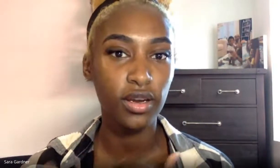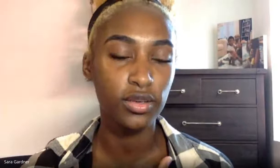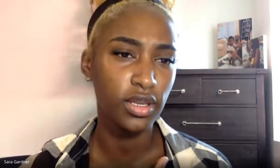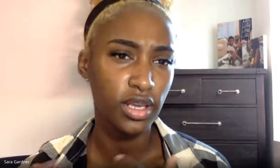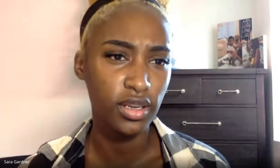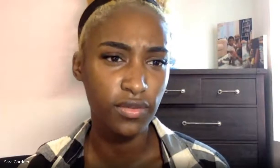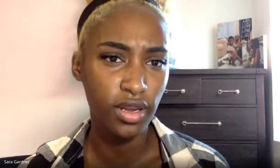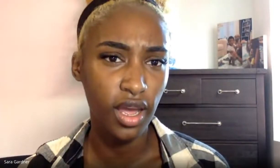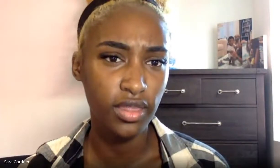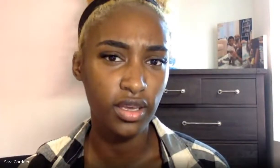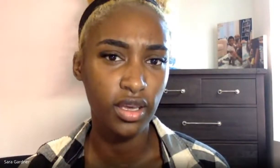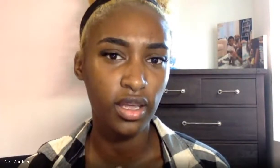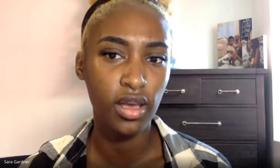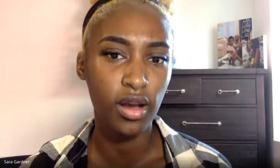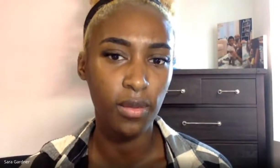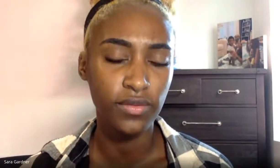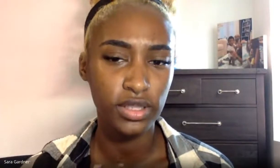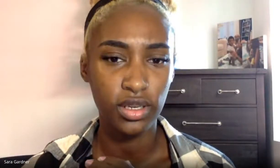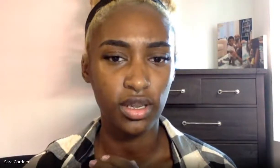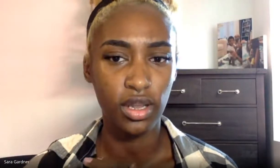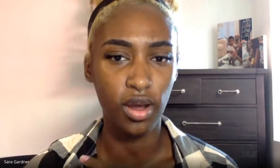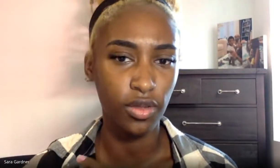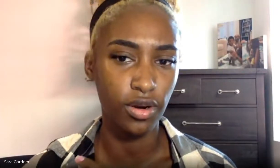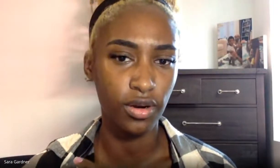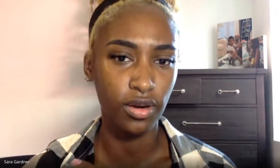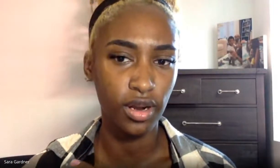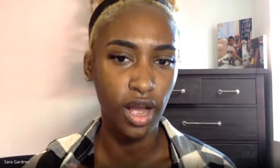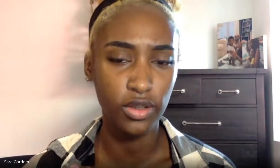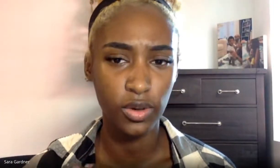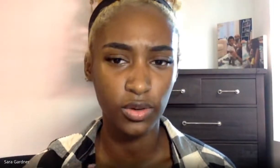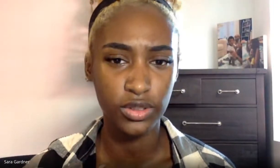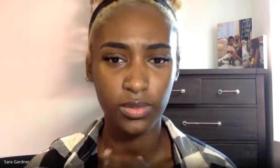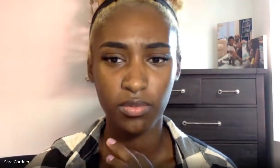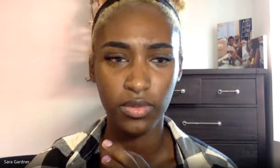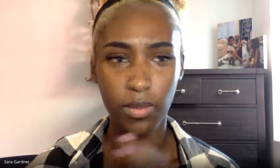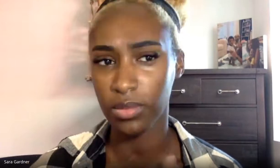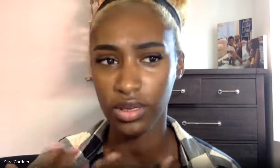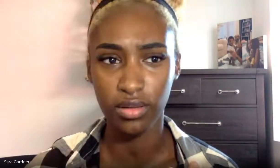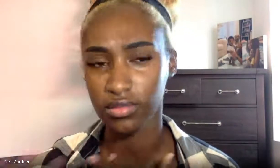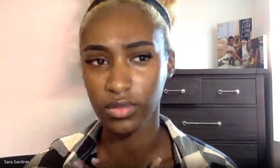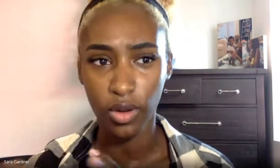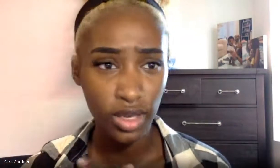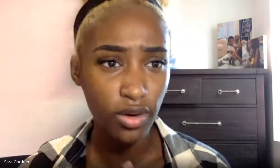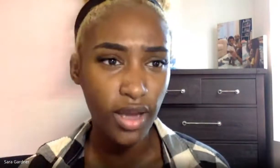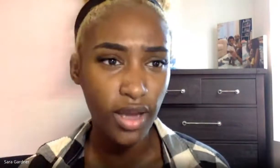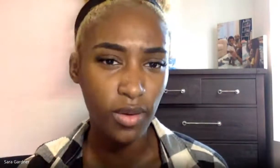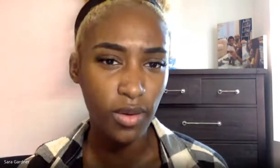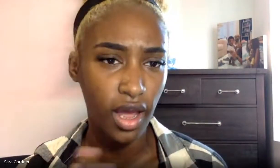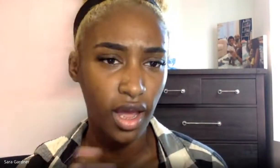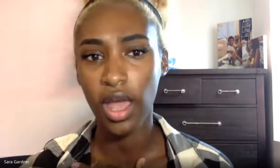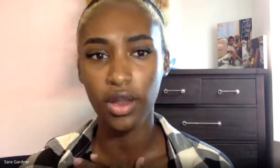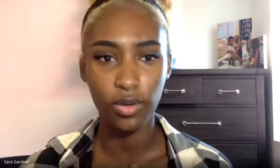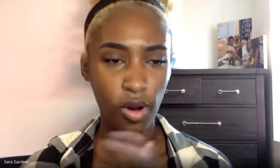is very unique and different. I think I've seen in other households maybe don't interact